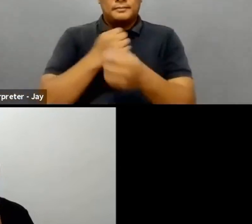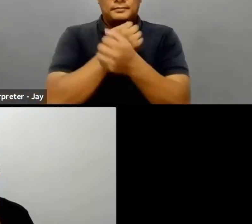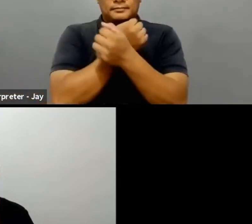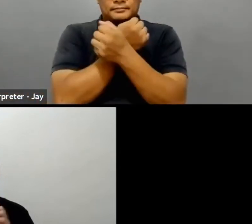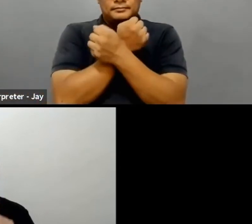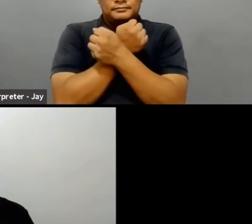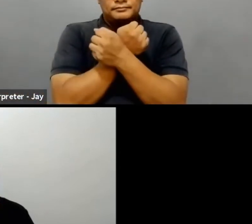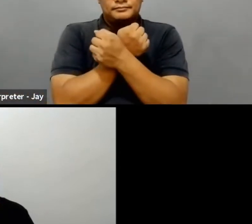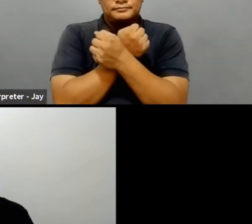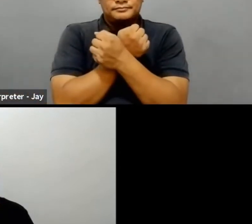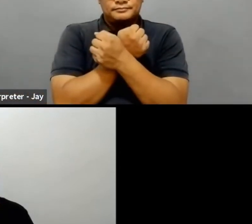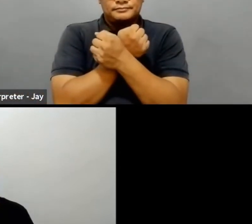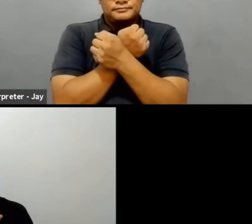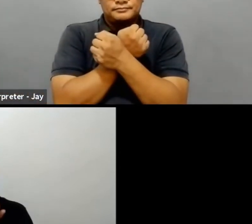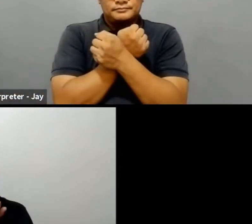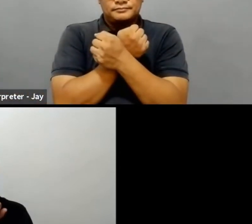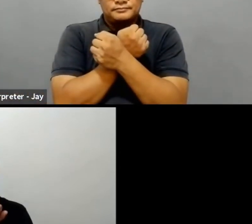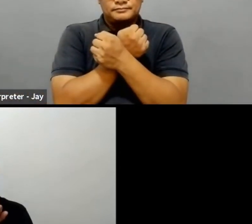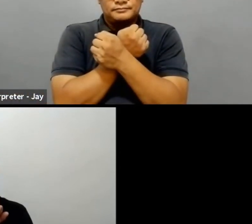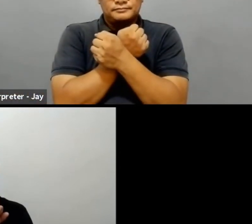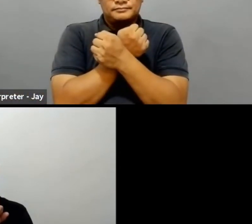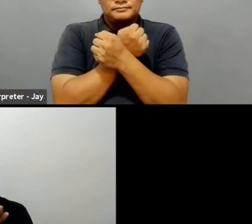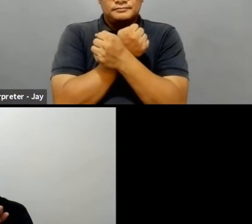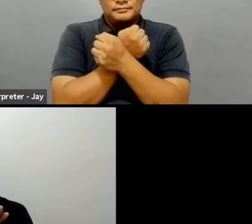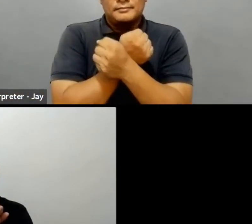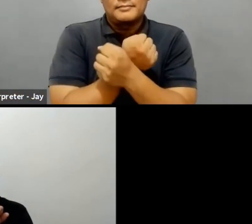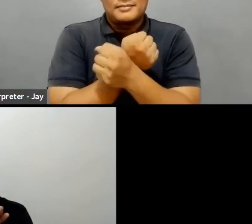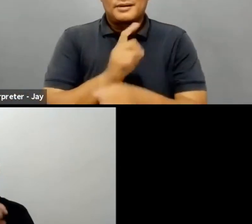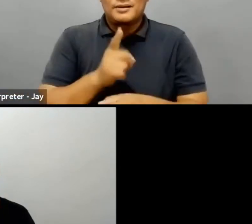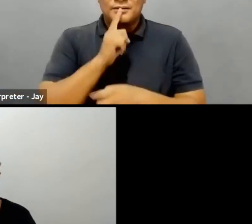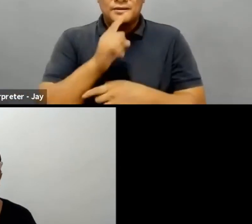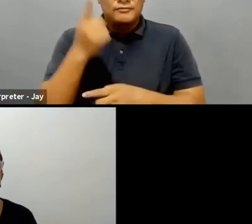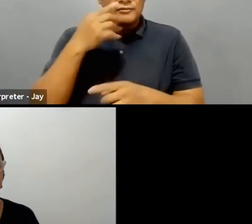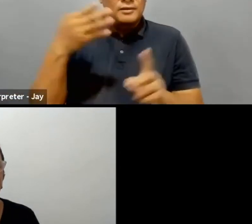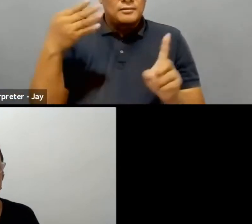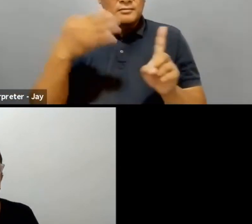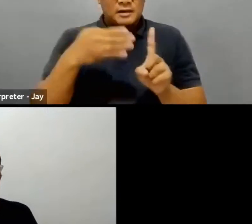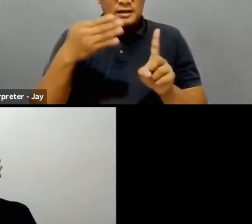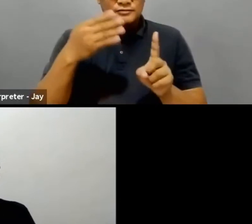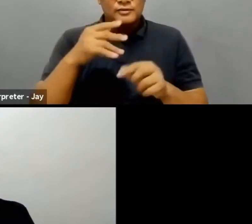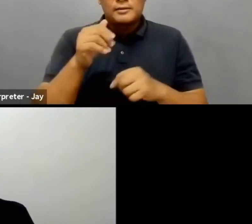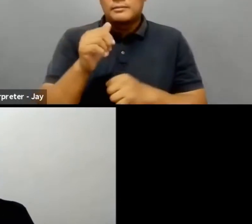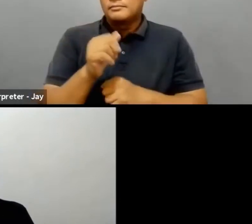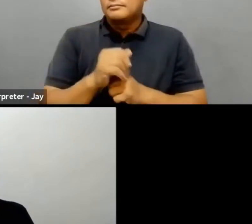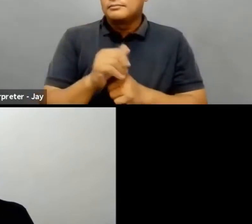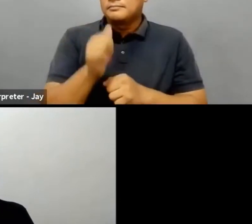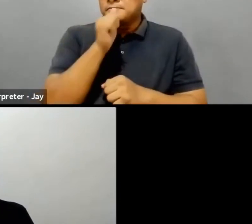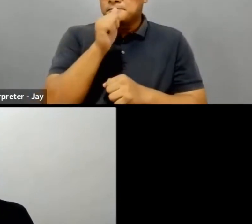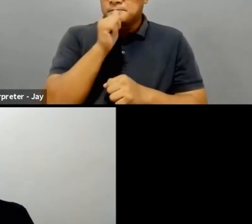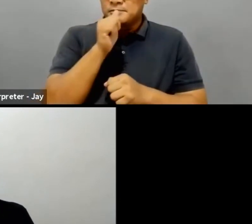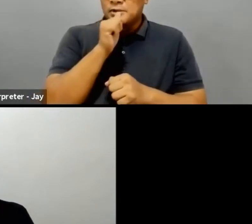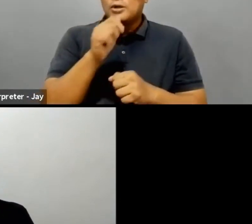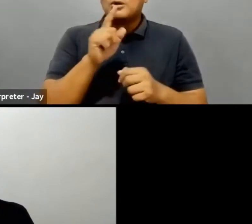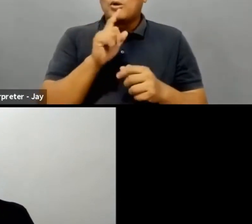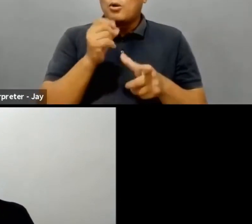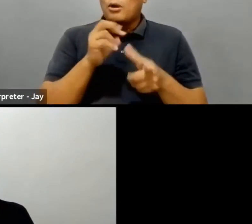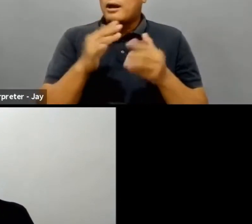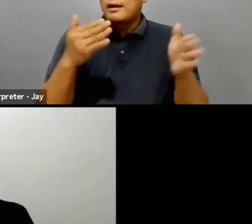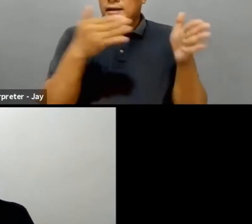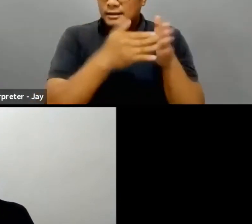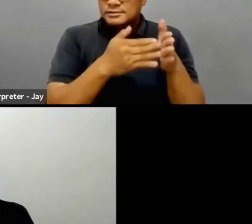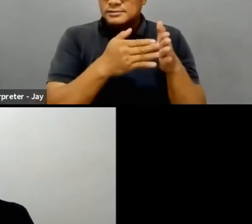shaped with a bias for the private healthcare system and actually against having a public healthcare